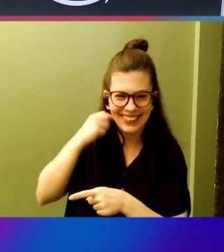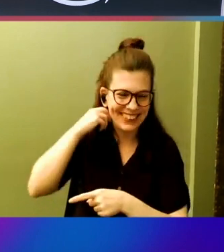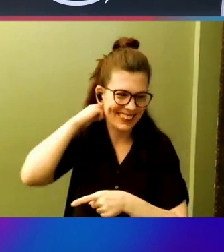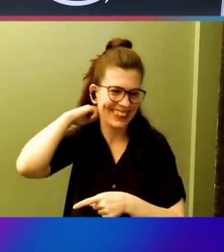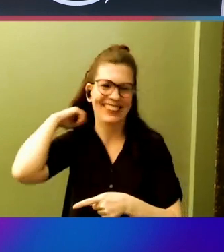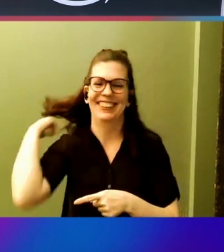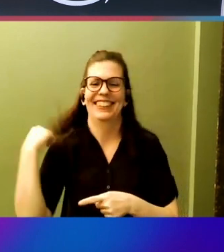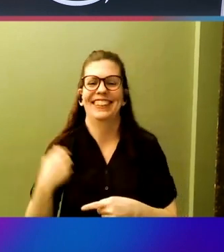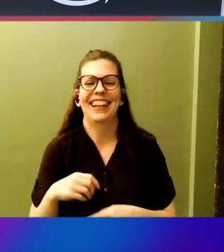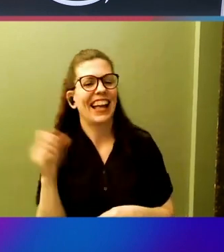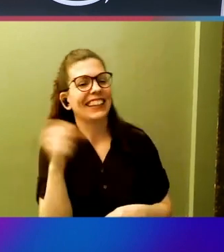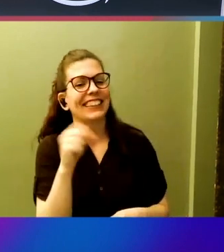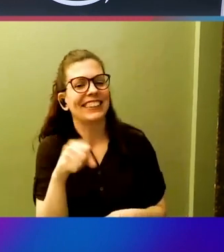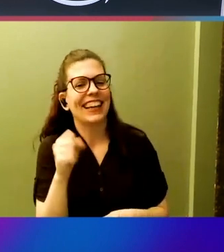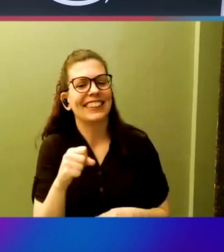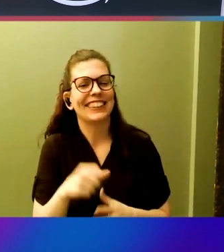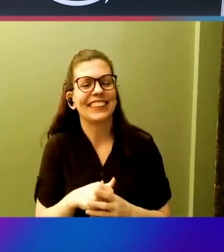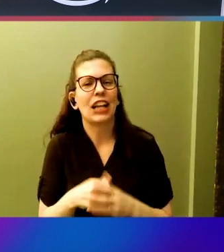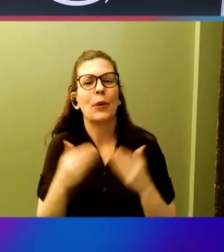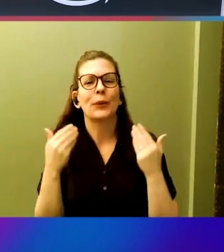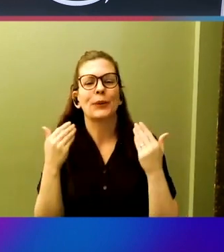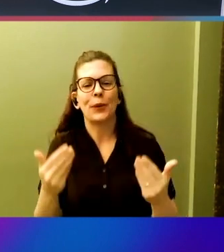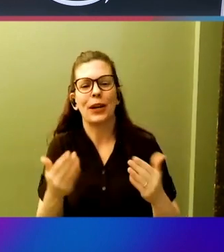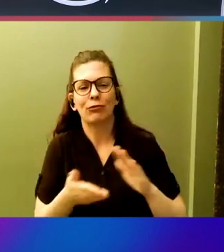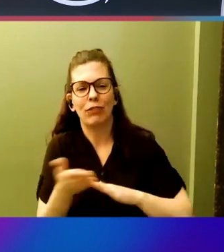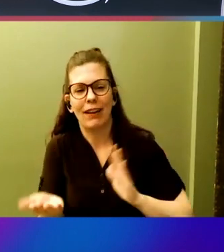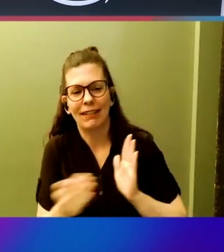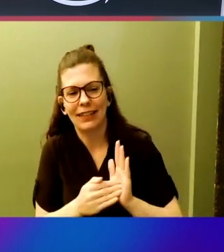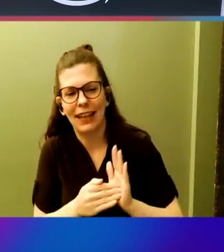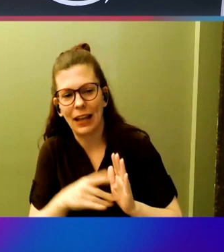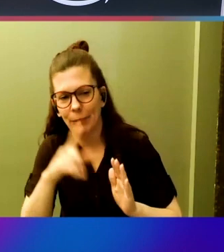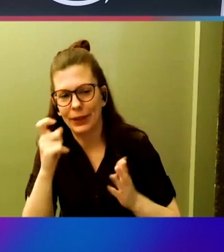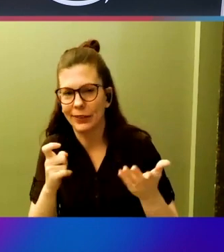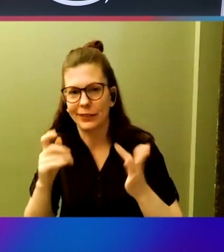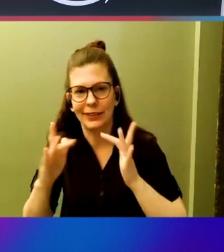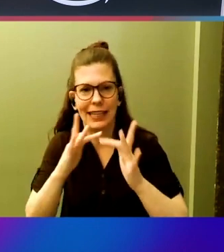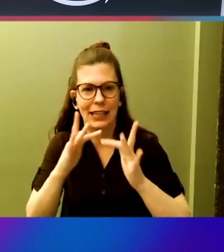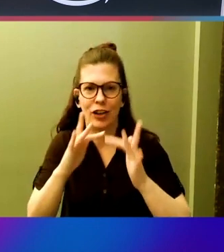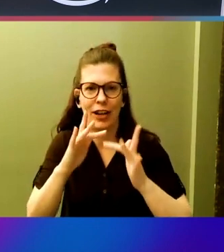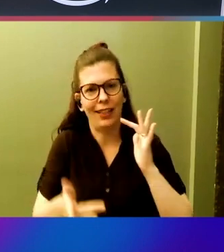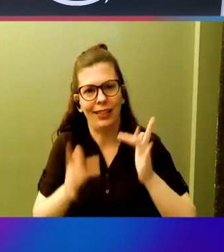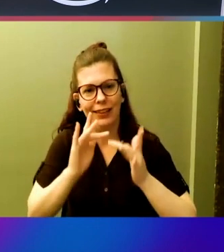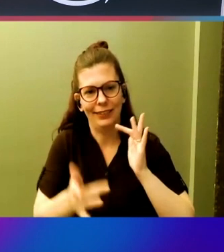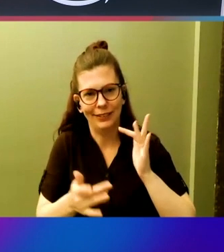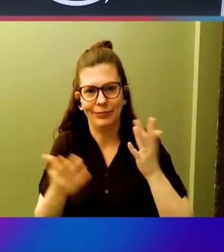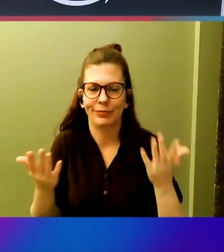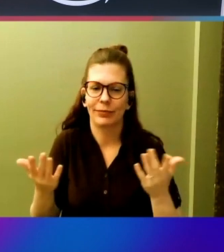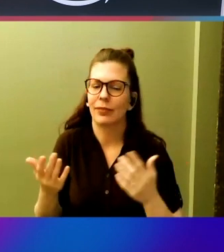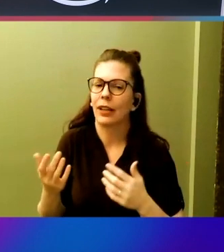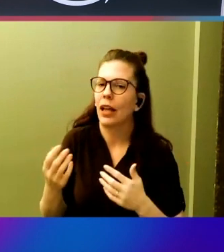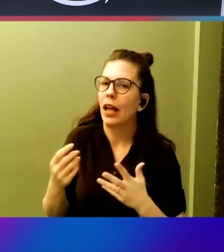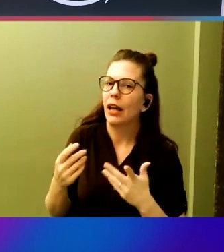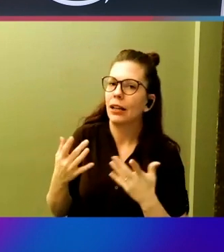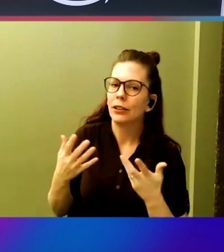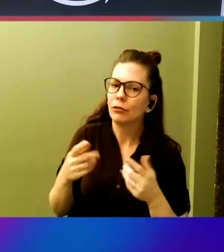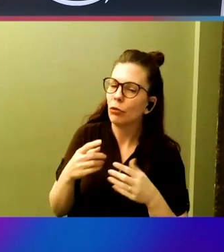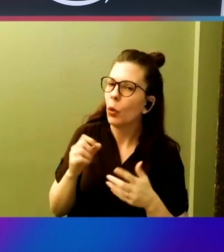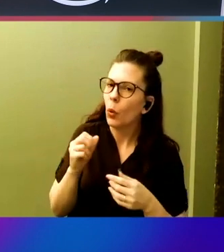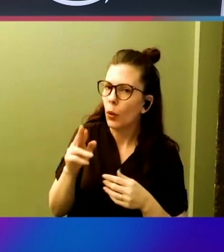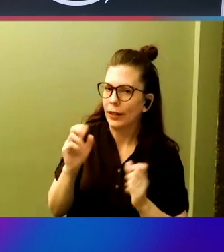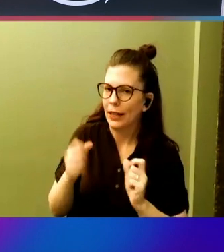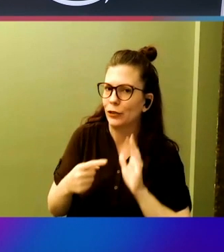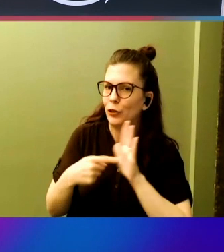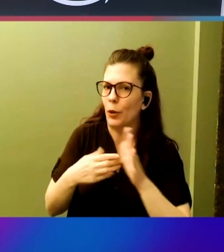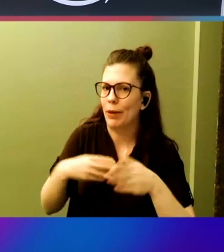Yeah, let me go ahead and run that again, because there may be something problem with the internet. Yeah. Otherwise, I can show my That's results better. that I had